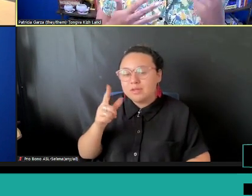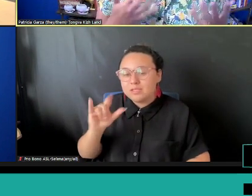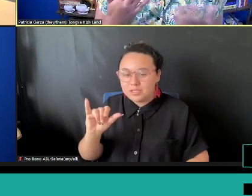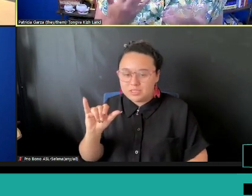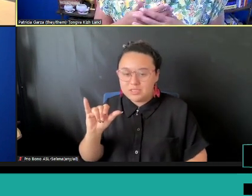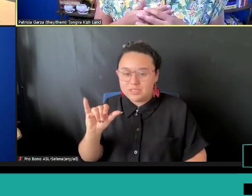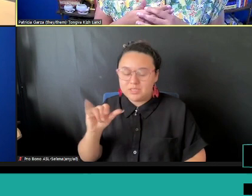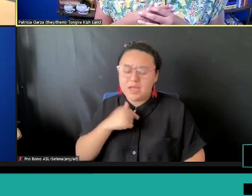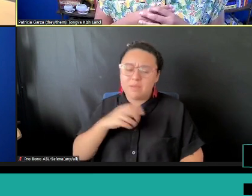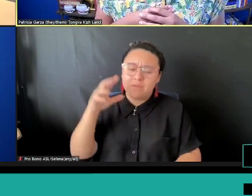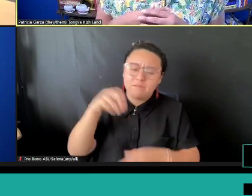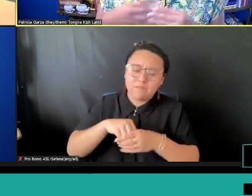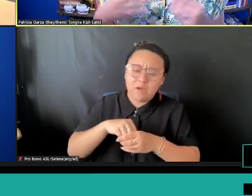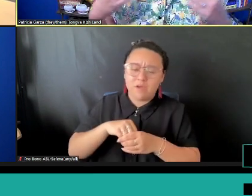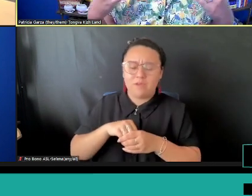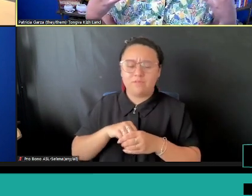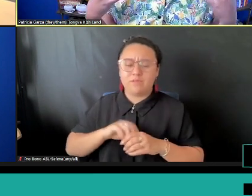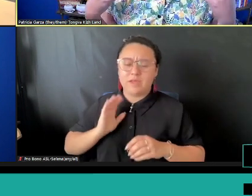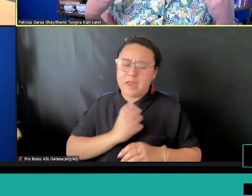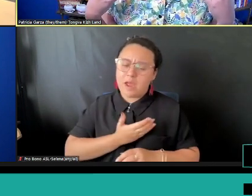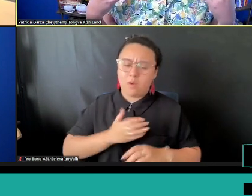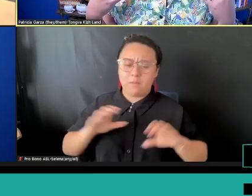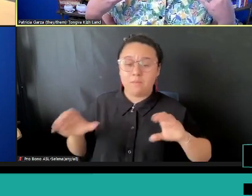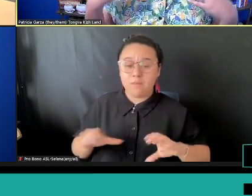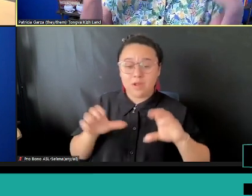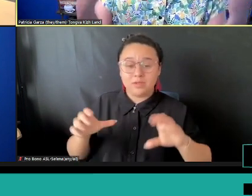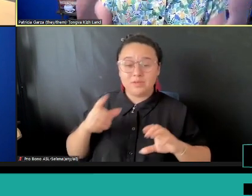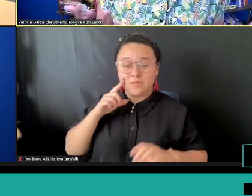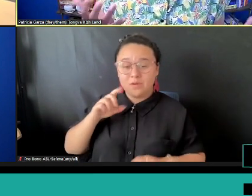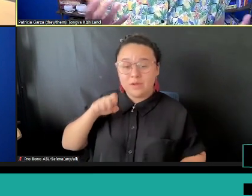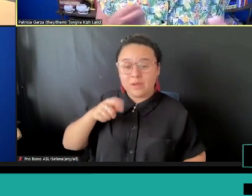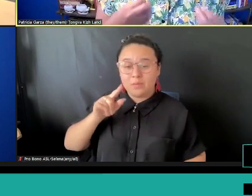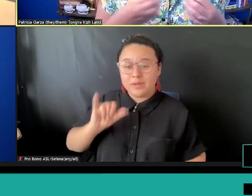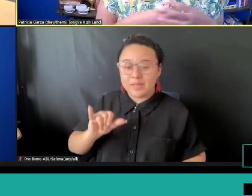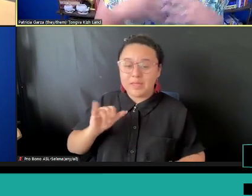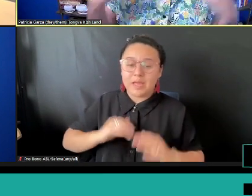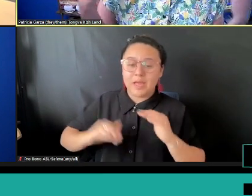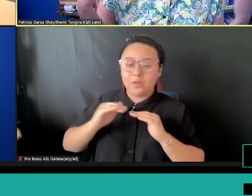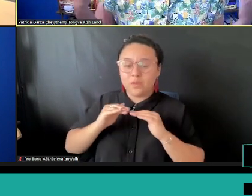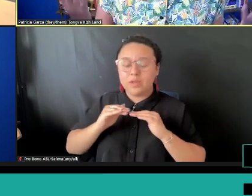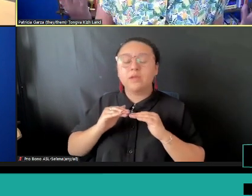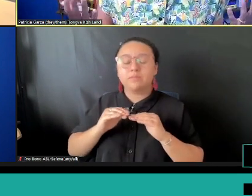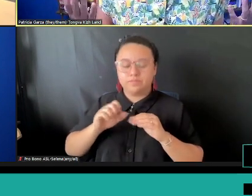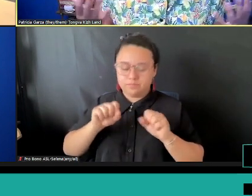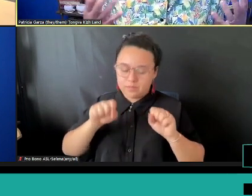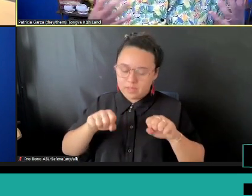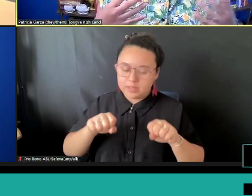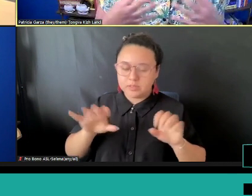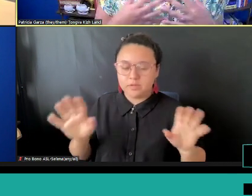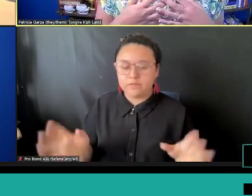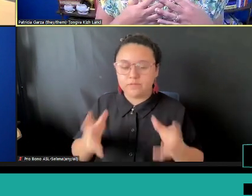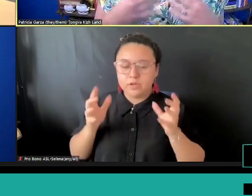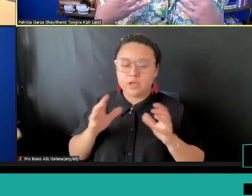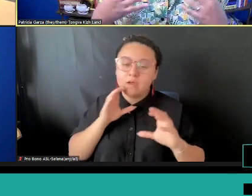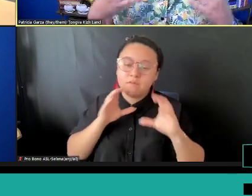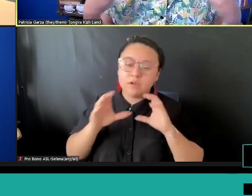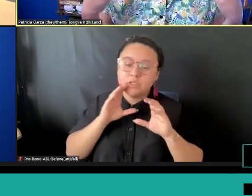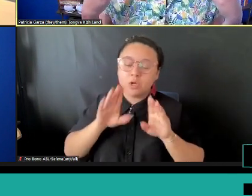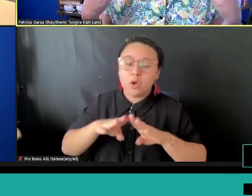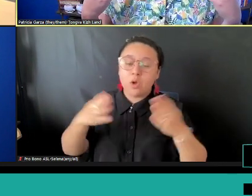into practice with our equity is really about, yes, facilitating conversations, opening space for people to